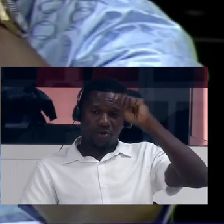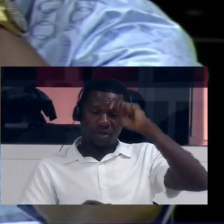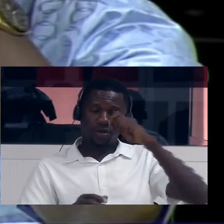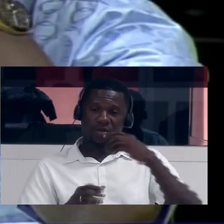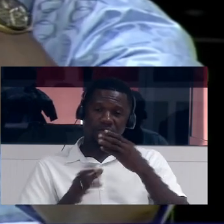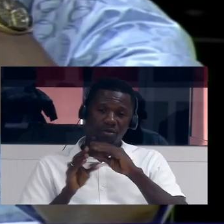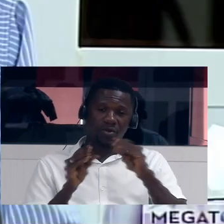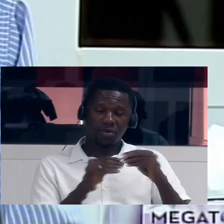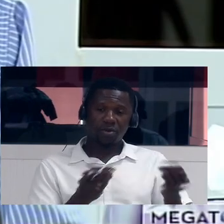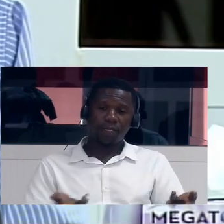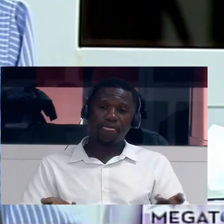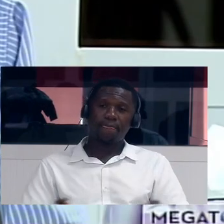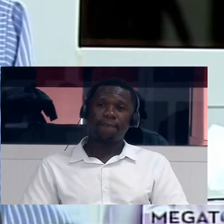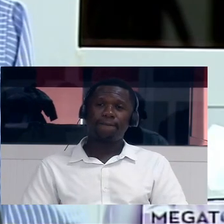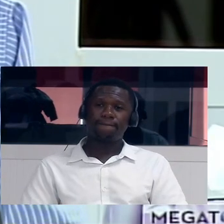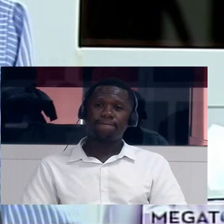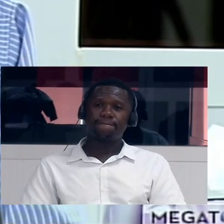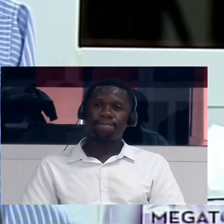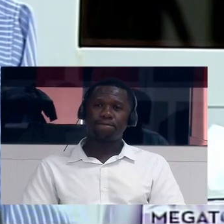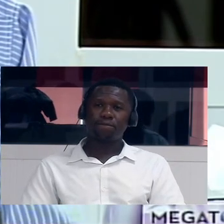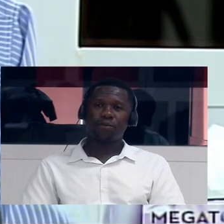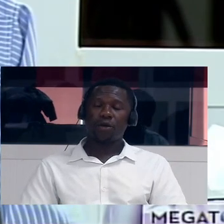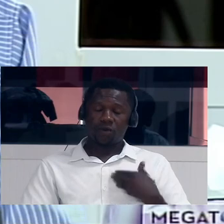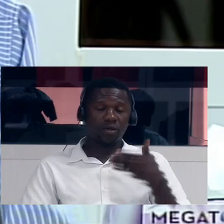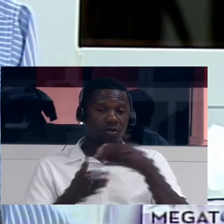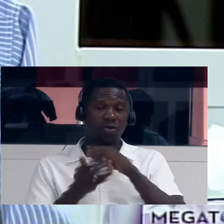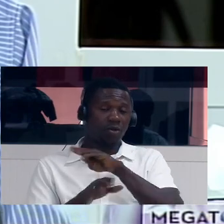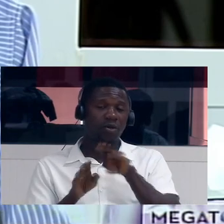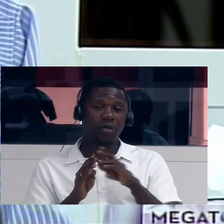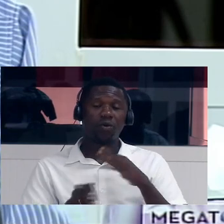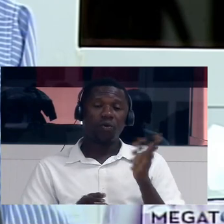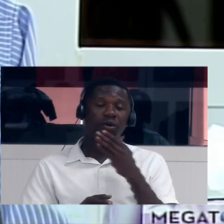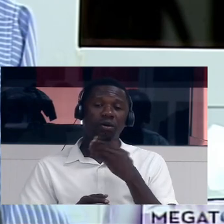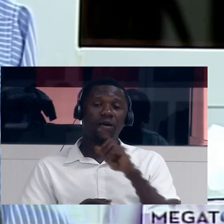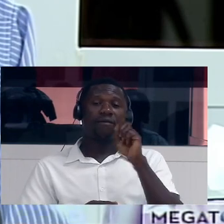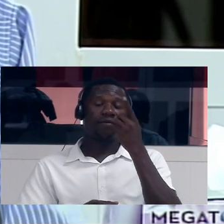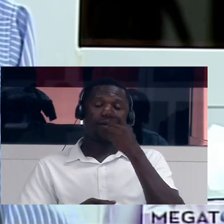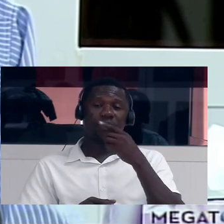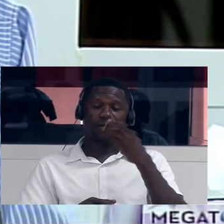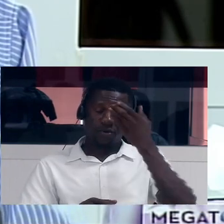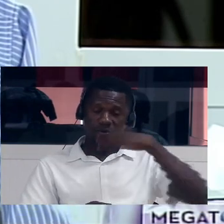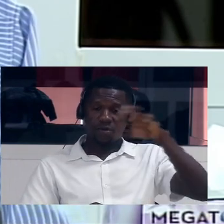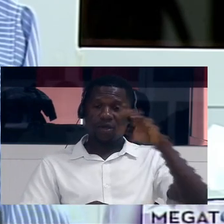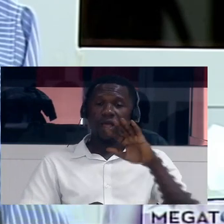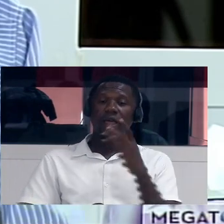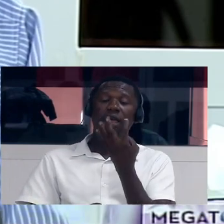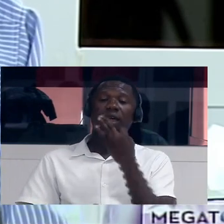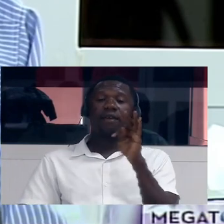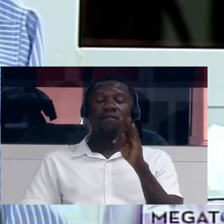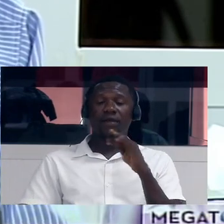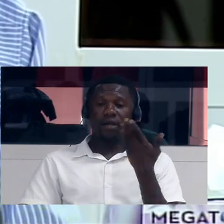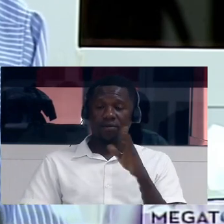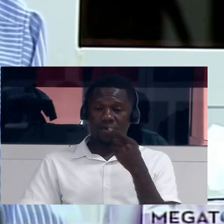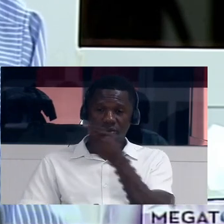I was not there. I was not on the ground. That's why when I went to the first commission, when I was asked, I said, if anybody wants to know what happened there, let them ask those